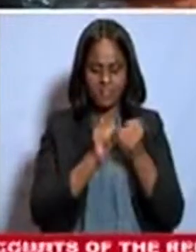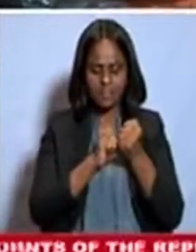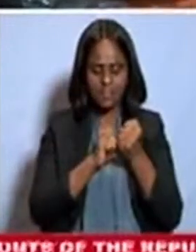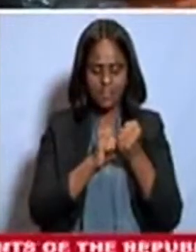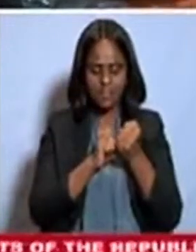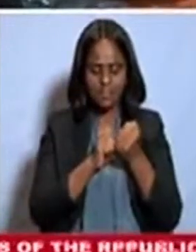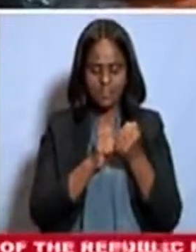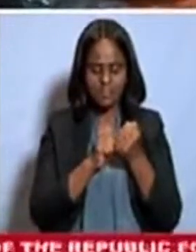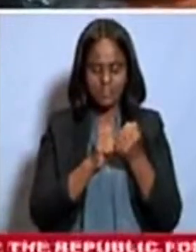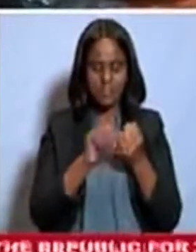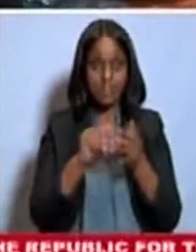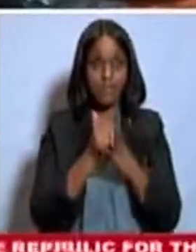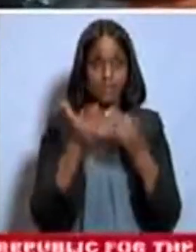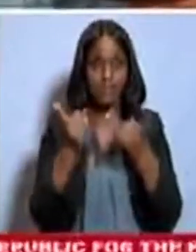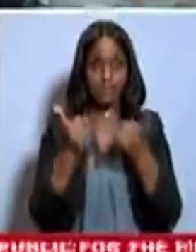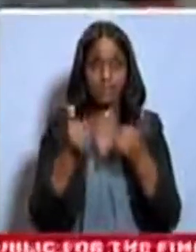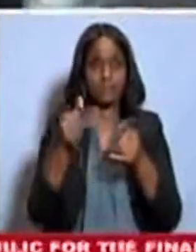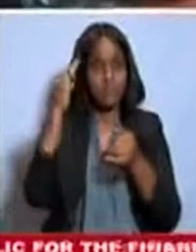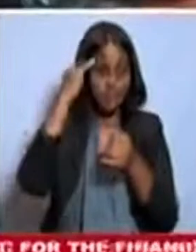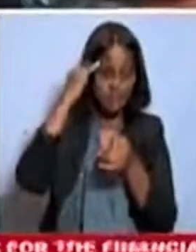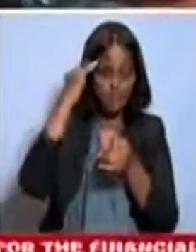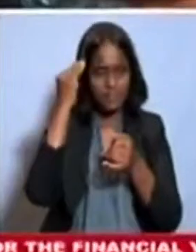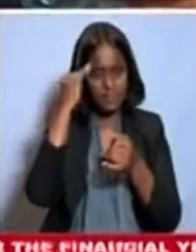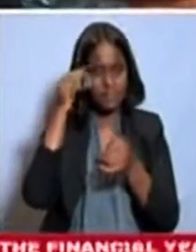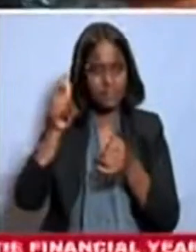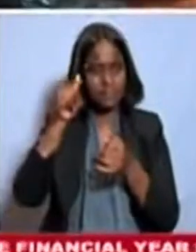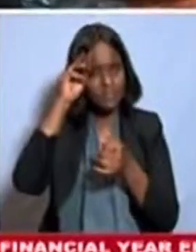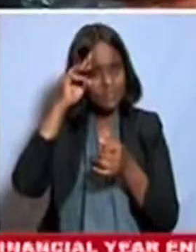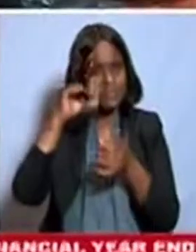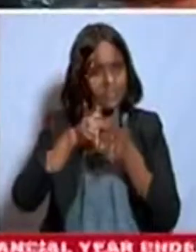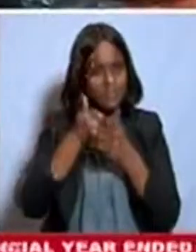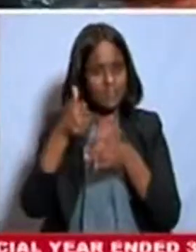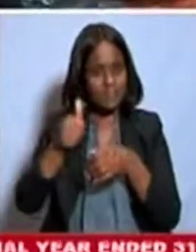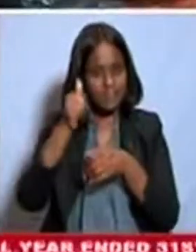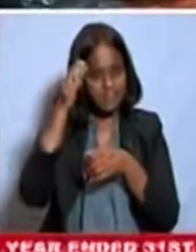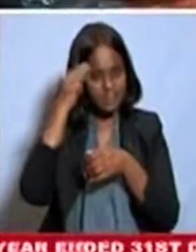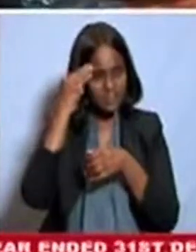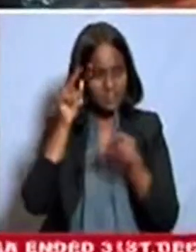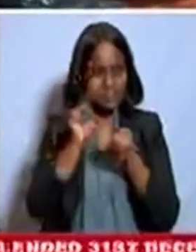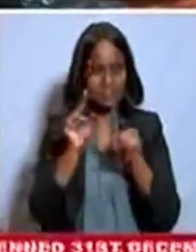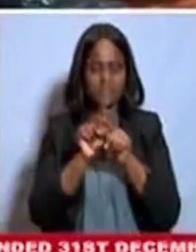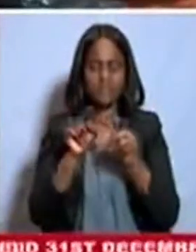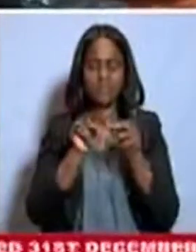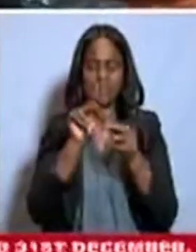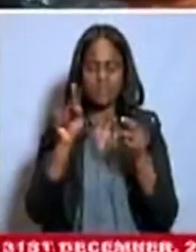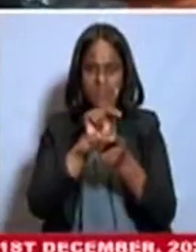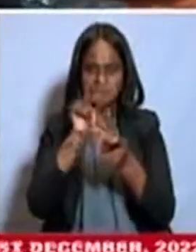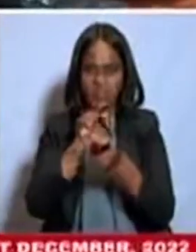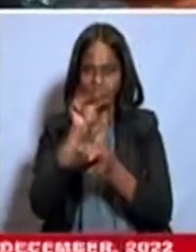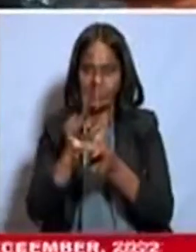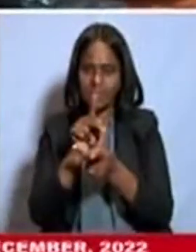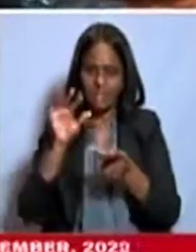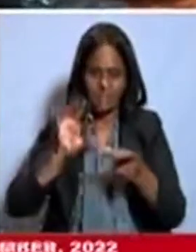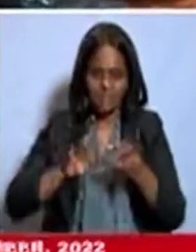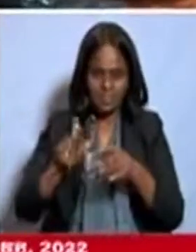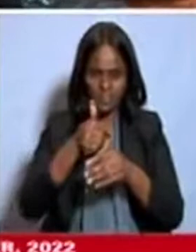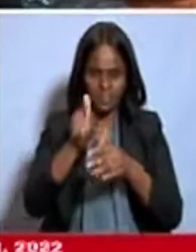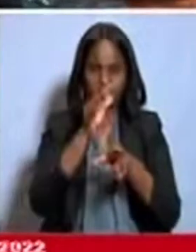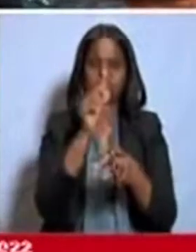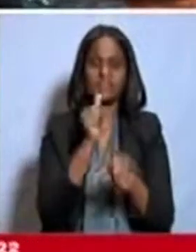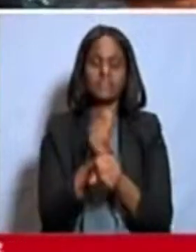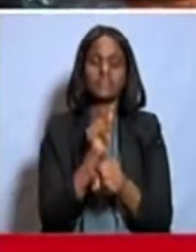Yeah. How then do you ascertain as a ministry that the actual beneficiaries